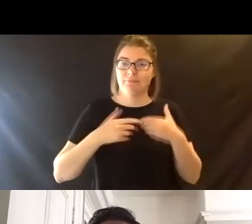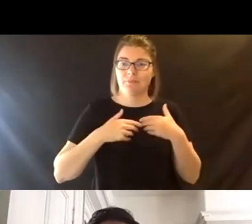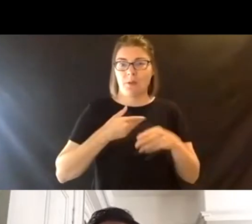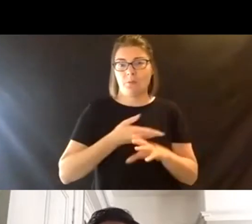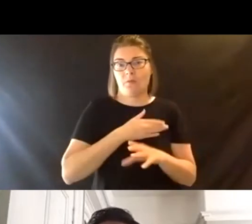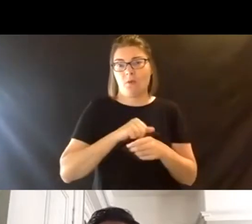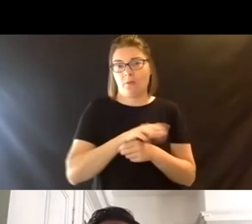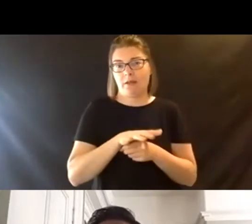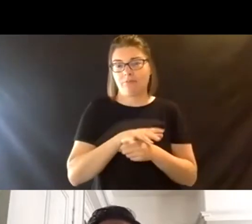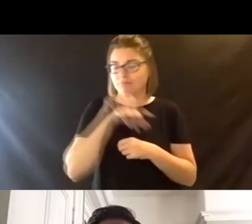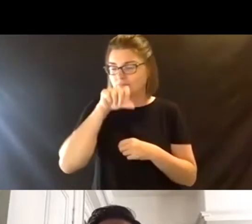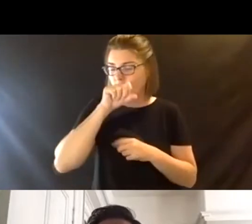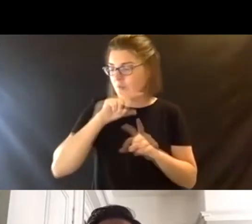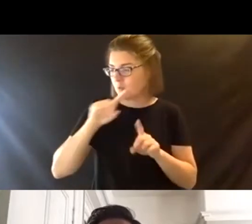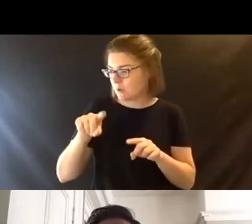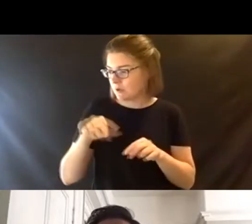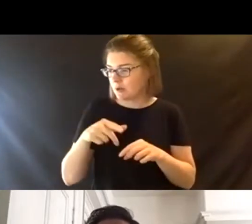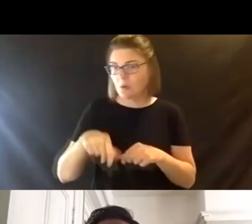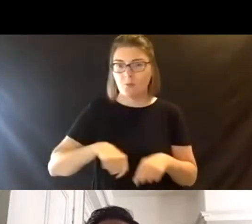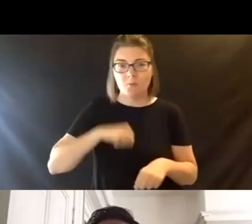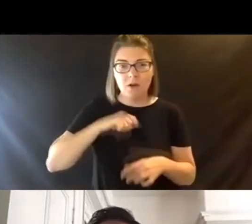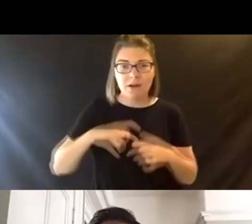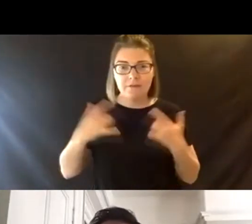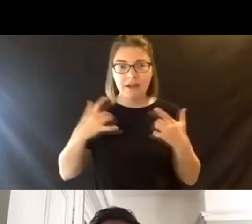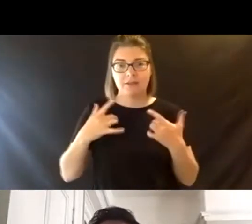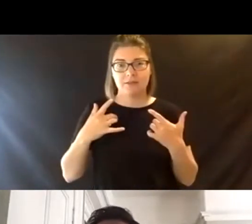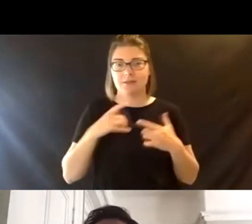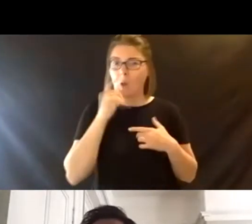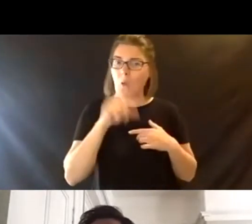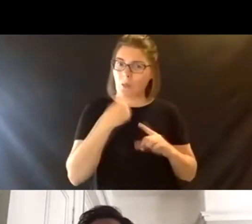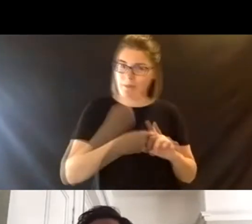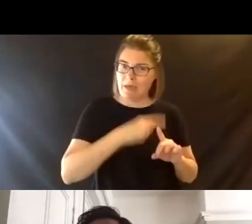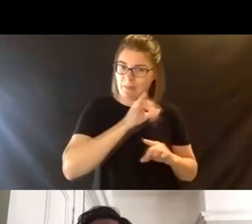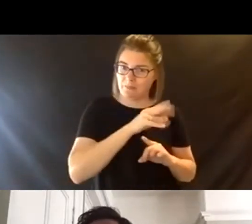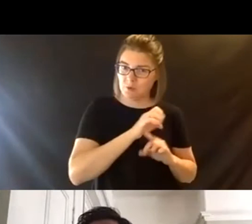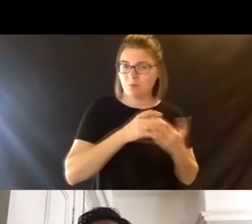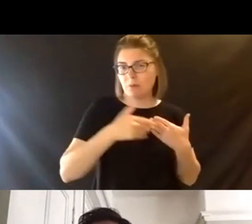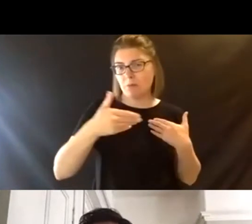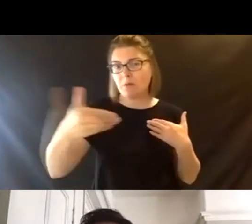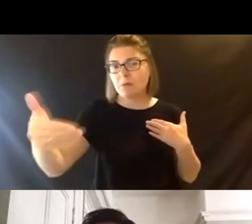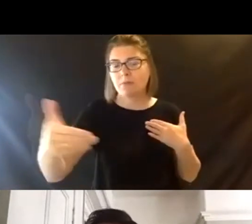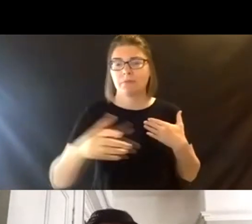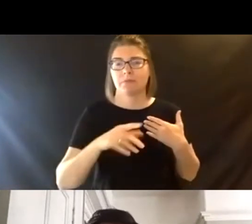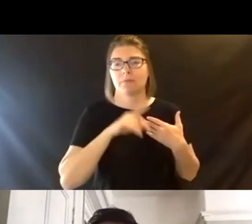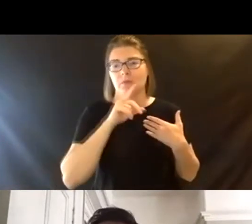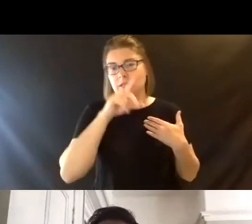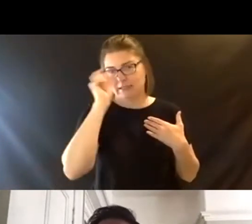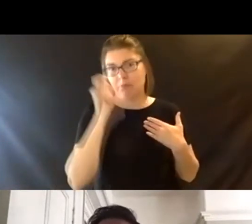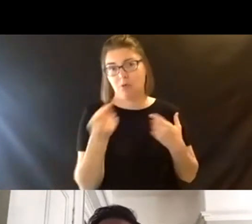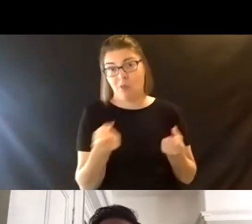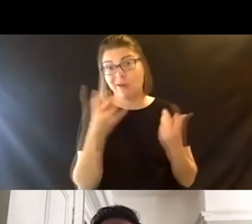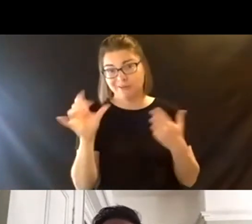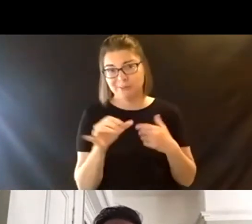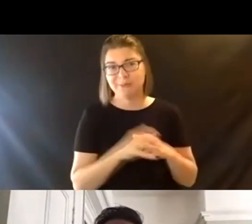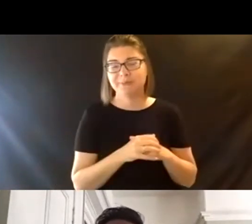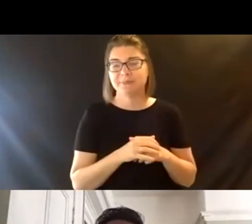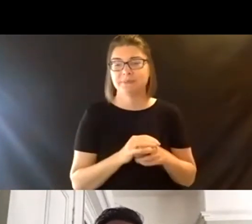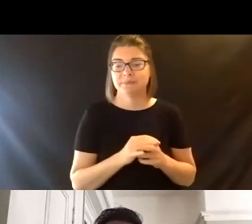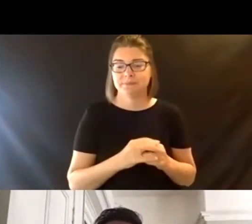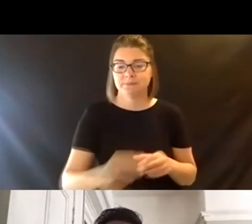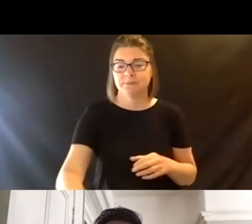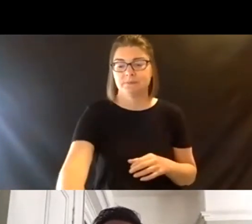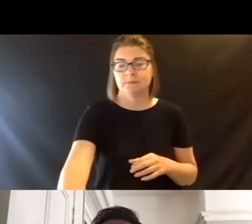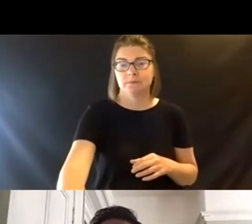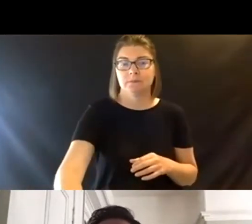to, Pride events throughout the year, particularly throughout the summer, excuse me. And it's different this